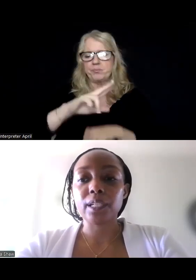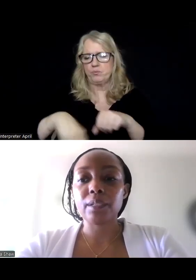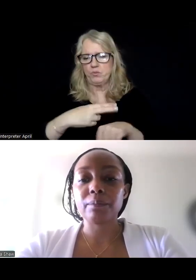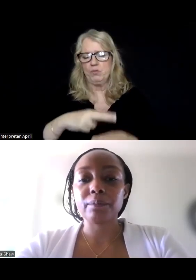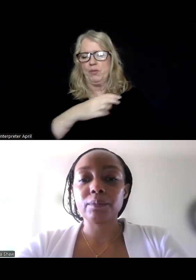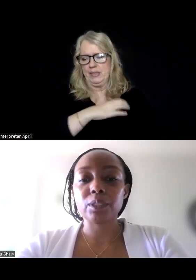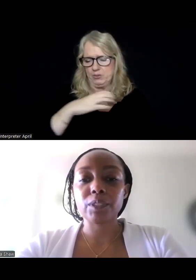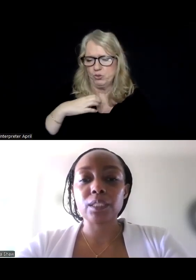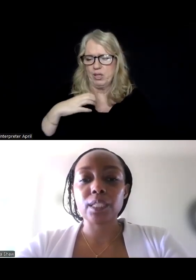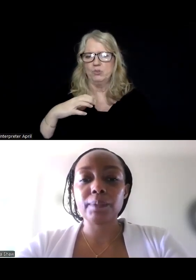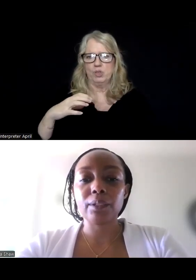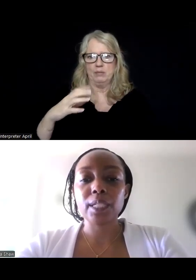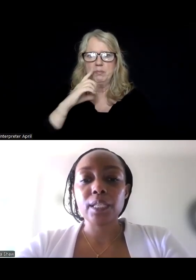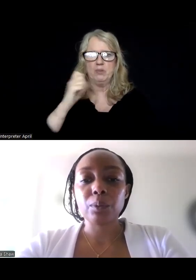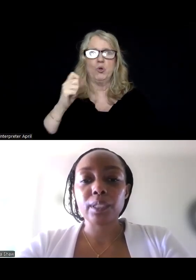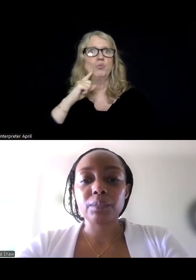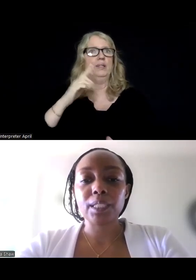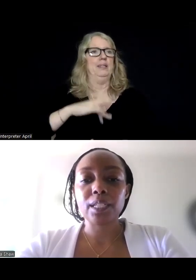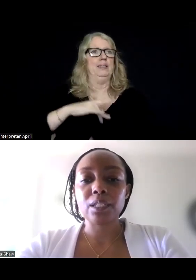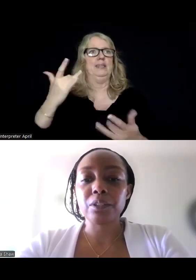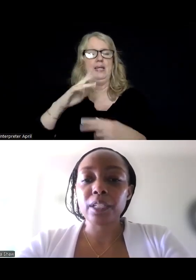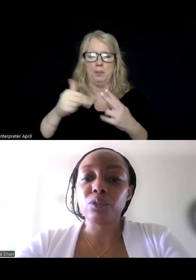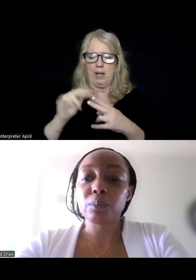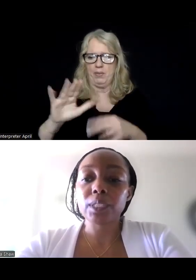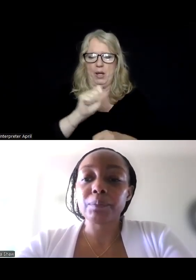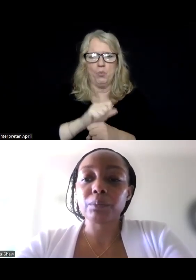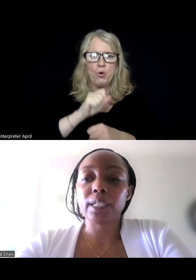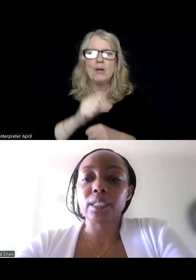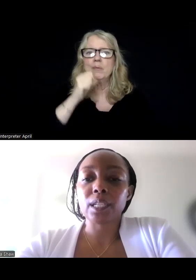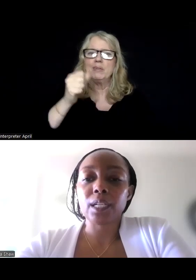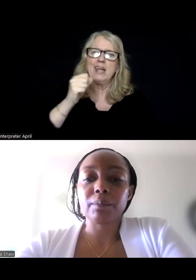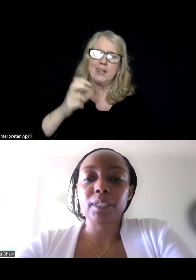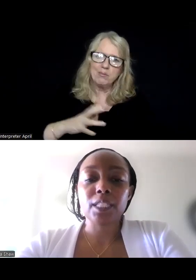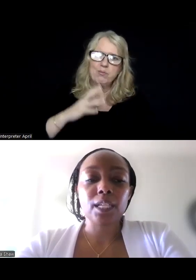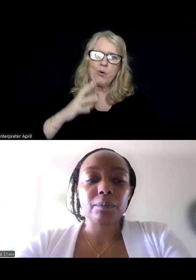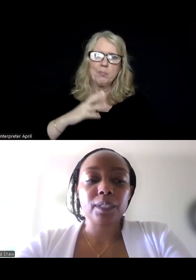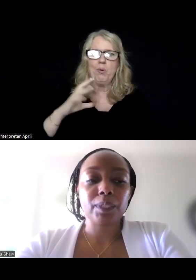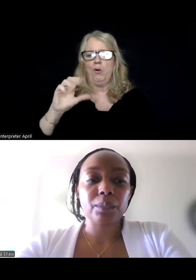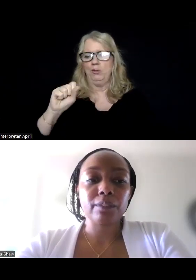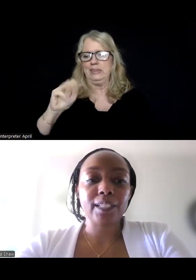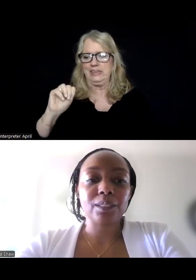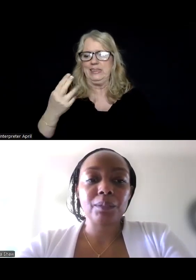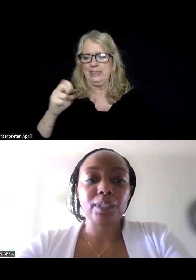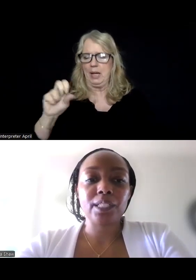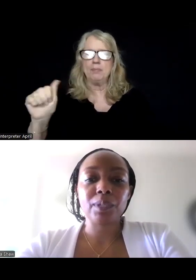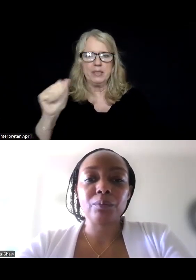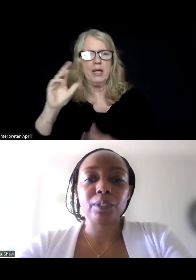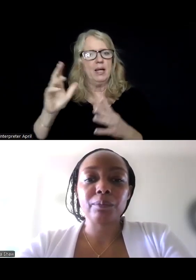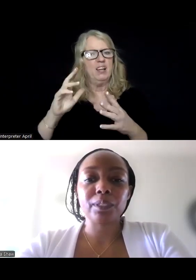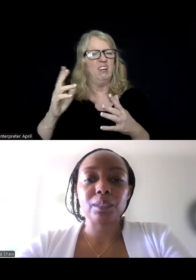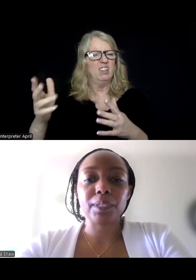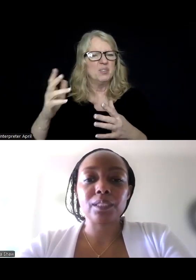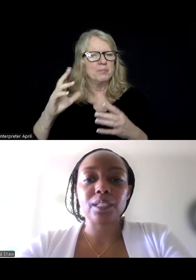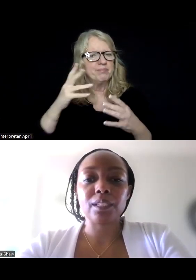we're just really excited about the work that's being done. Although not a formal SAMHSA product, we did provide some input and